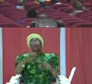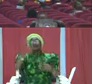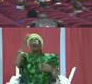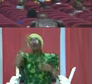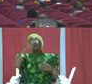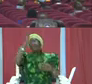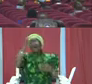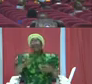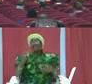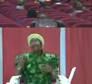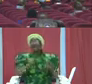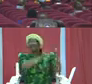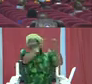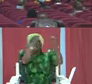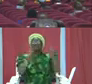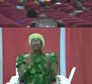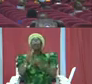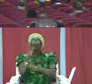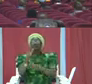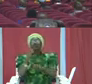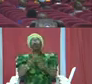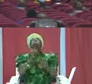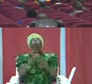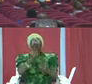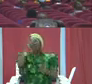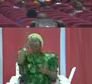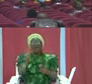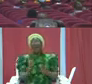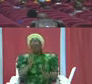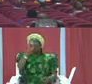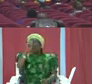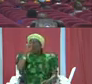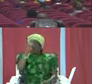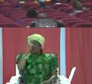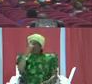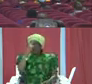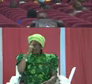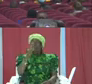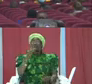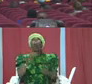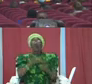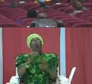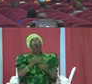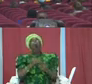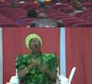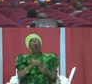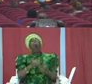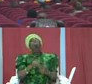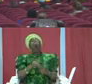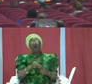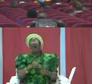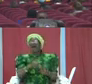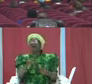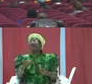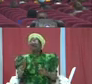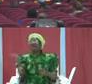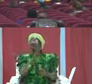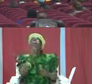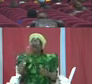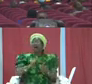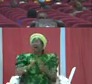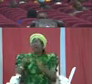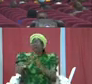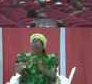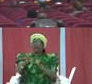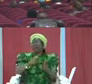Or for one reason or the other, you are holding a grudge against your brother or